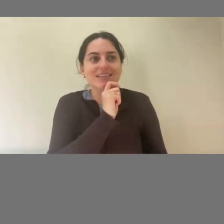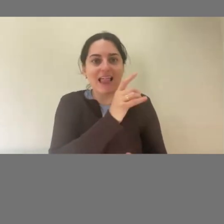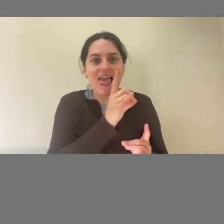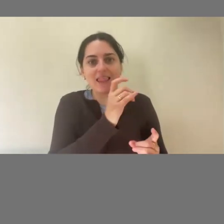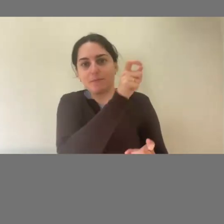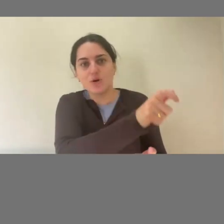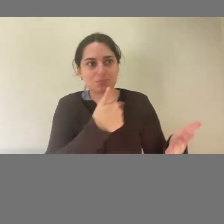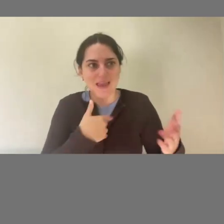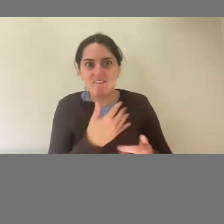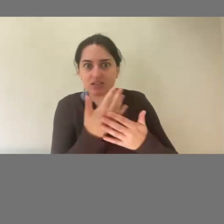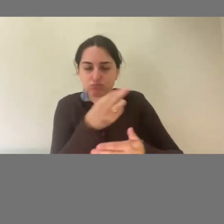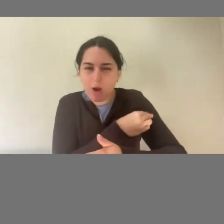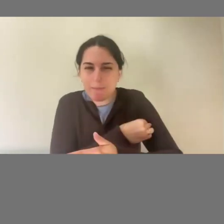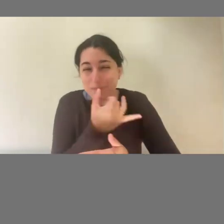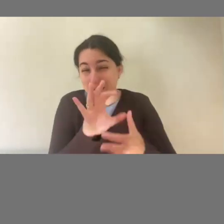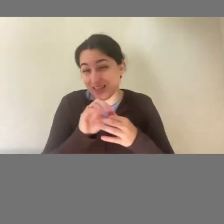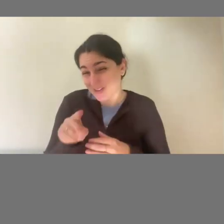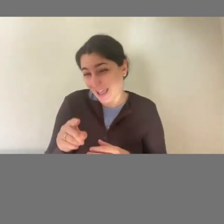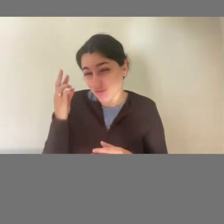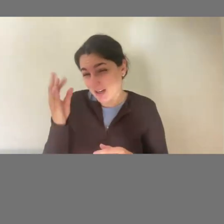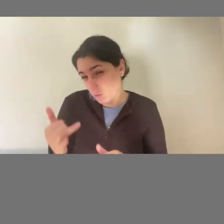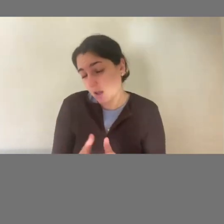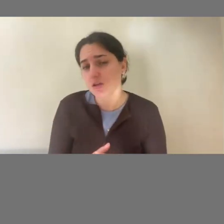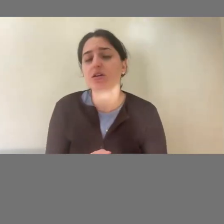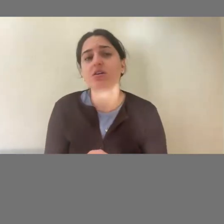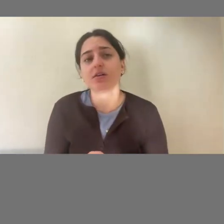that might be associated with that.